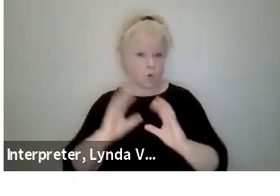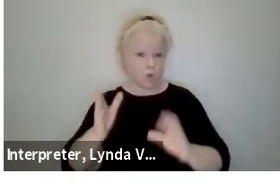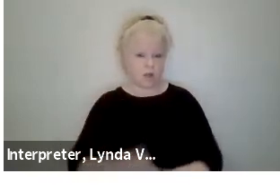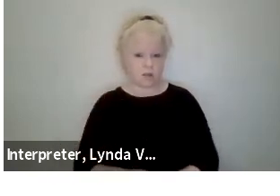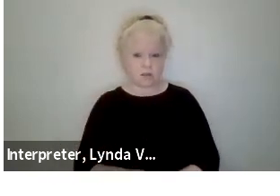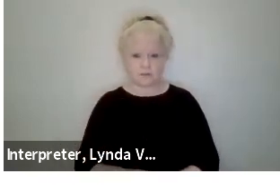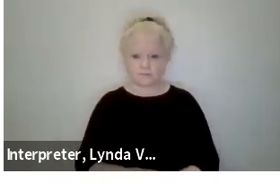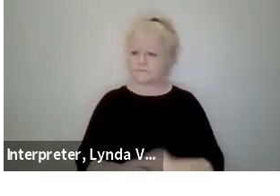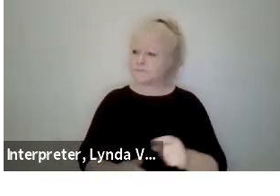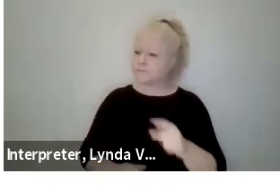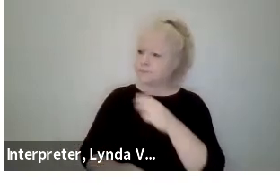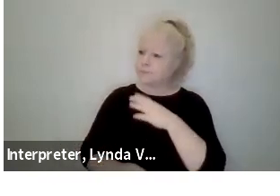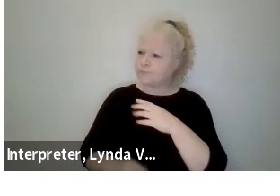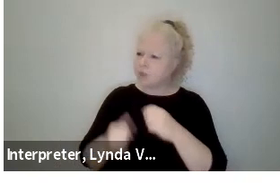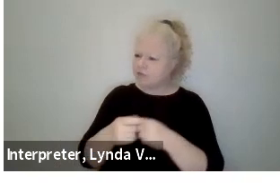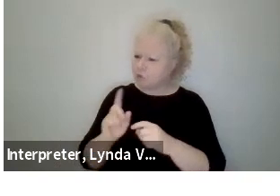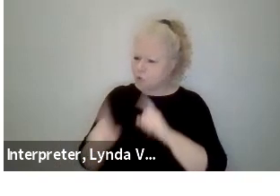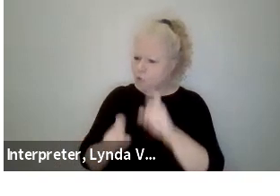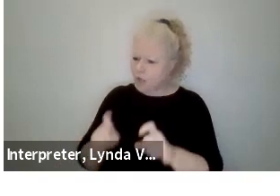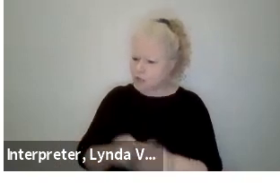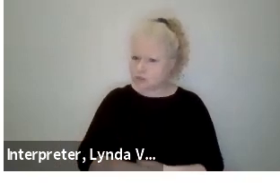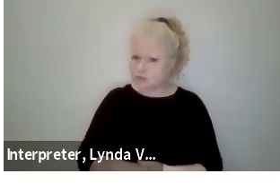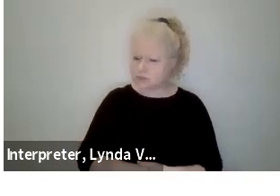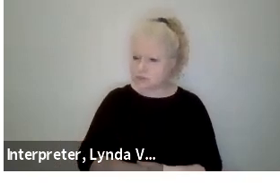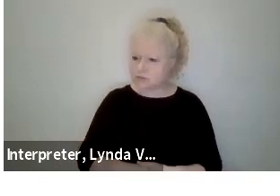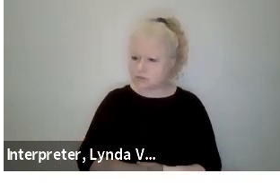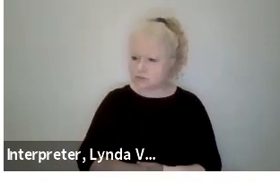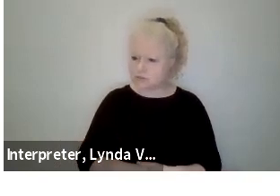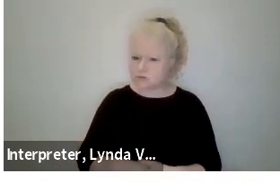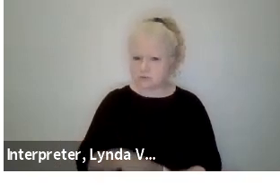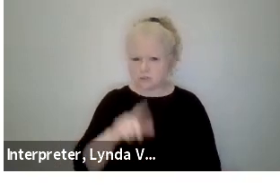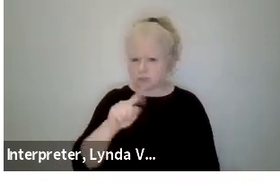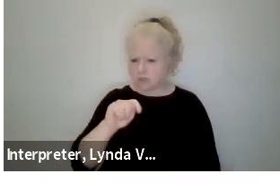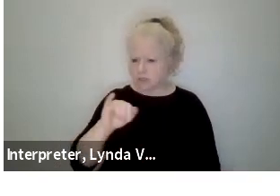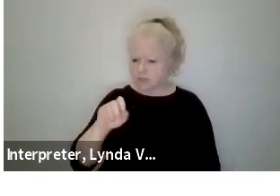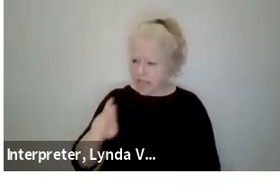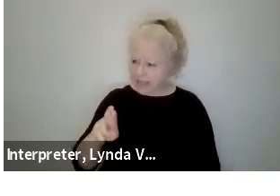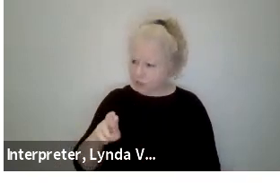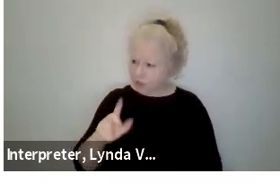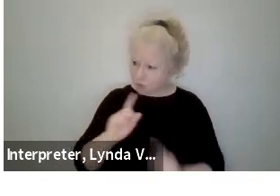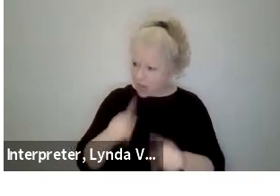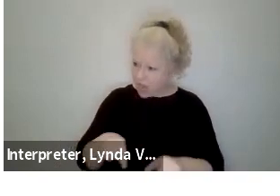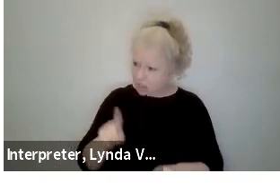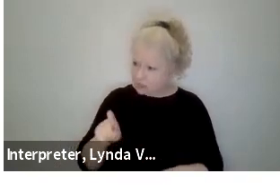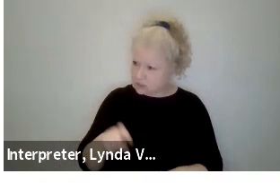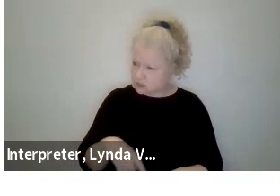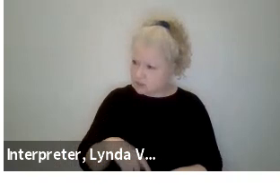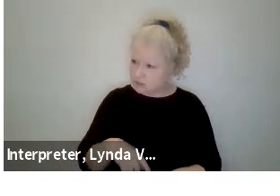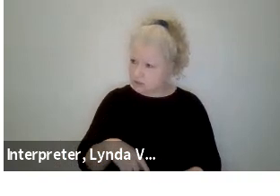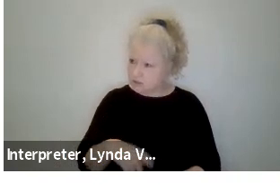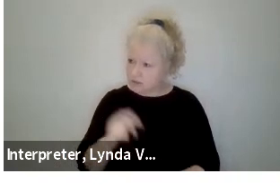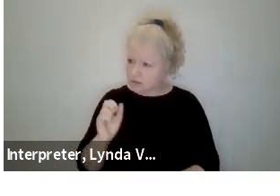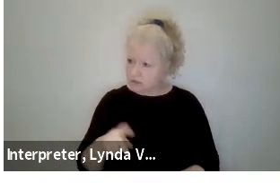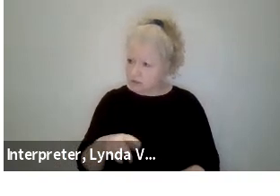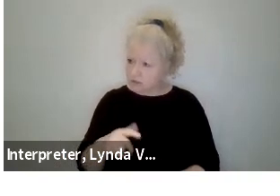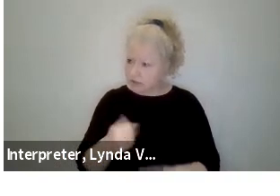Awesome. And I know we had a couple questions come in, and Tyler, did you want to go ahead and answer a couple of those while